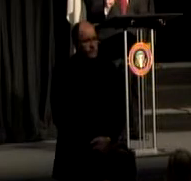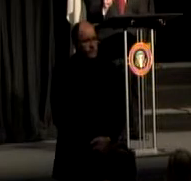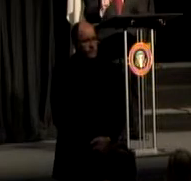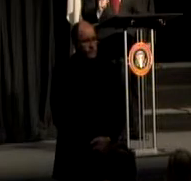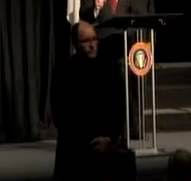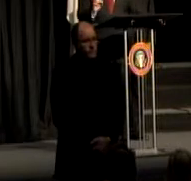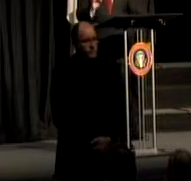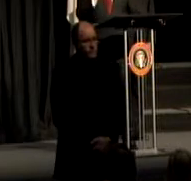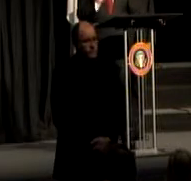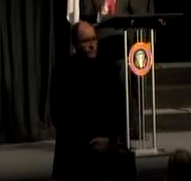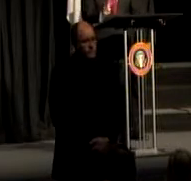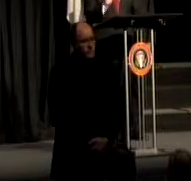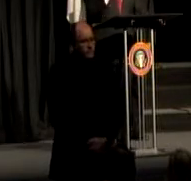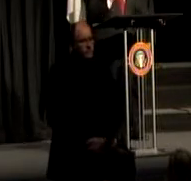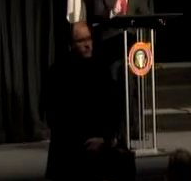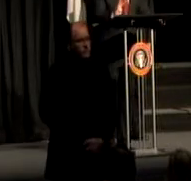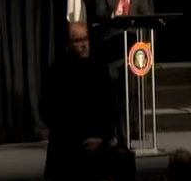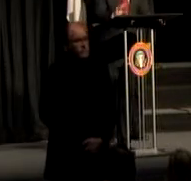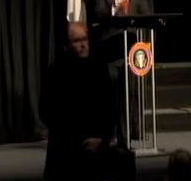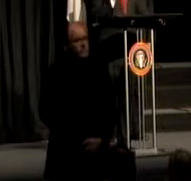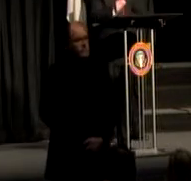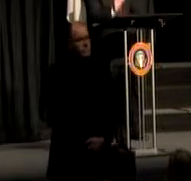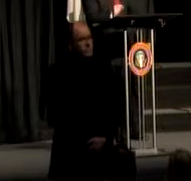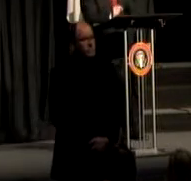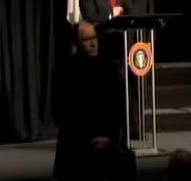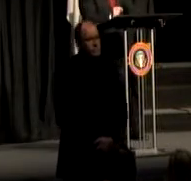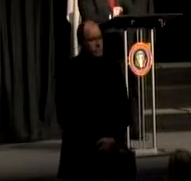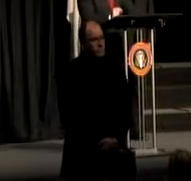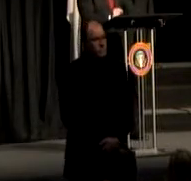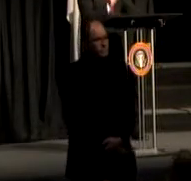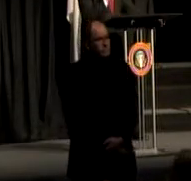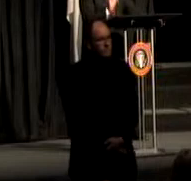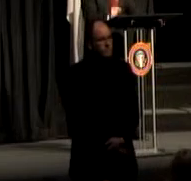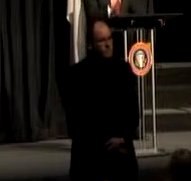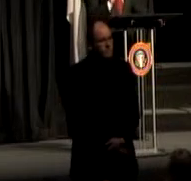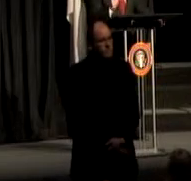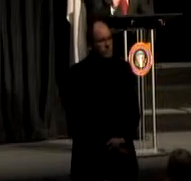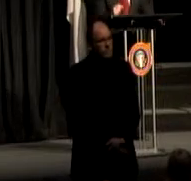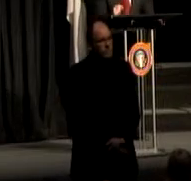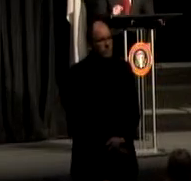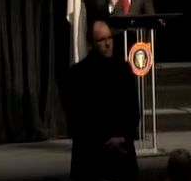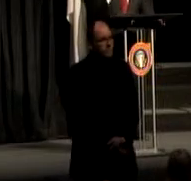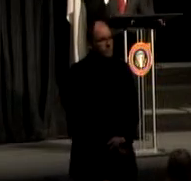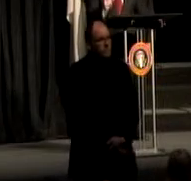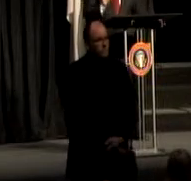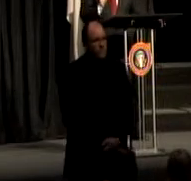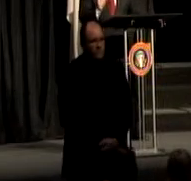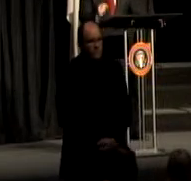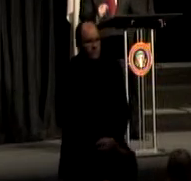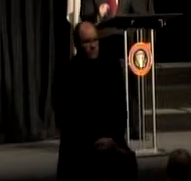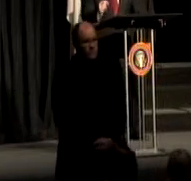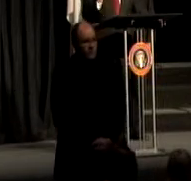each and every one of us have four core deepest needs that must be met and can